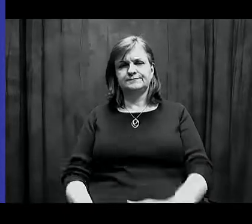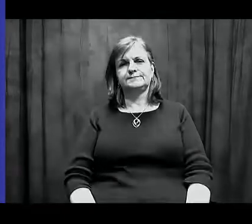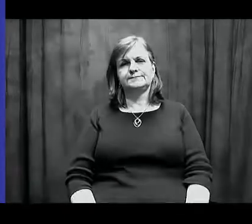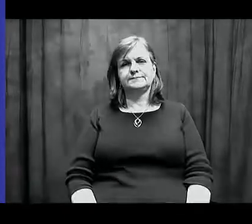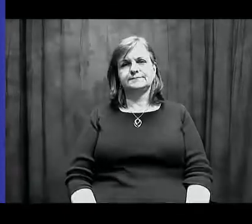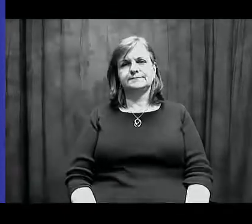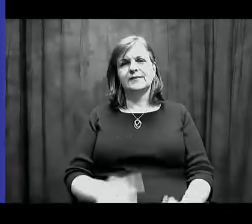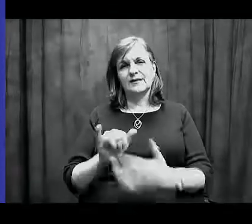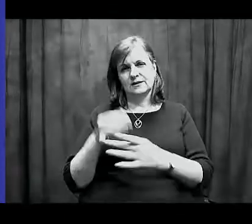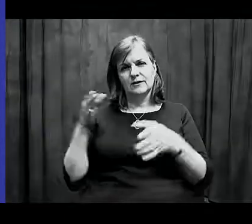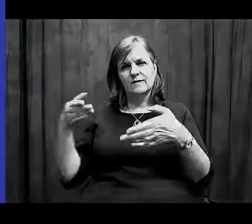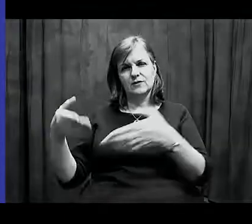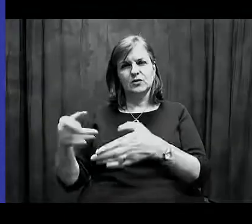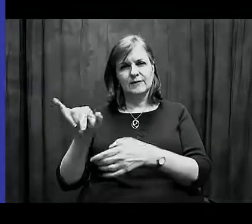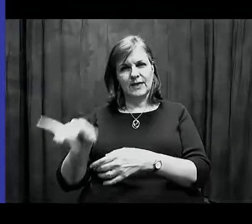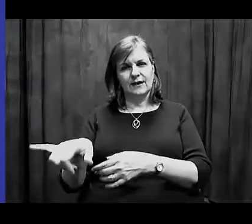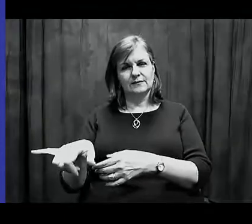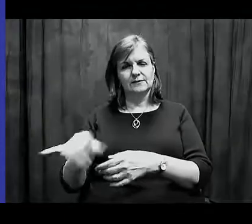generation.